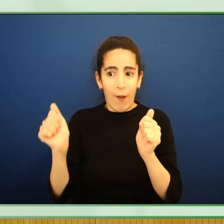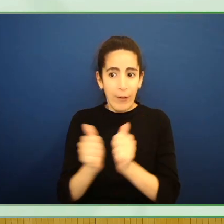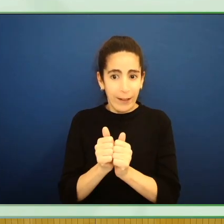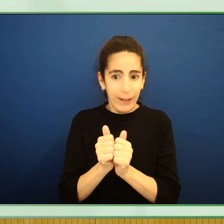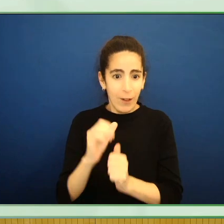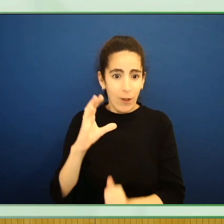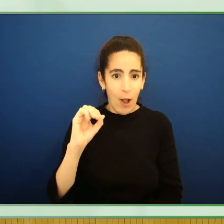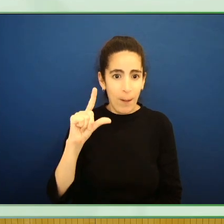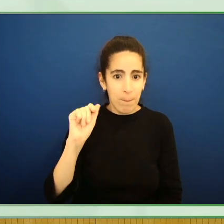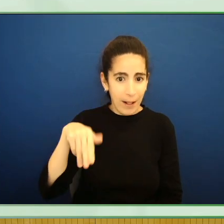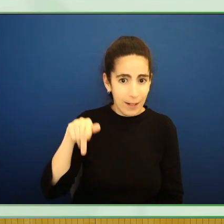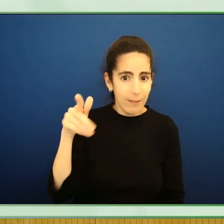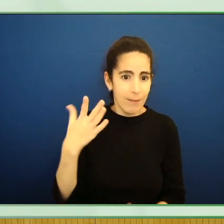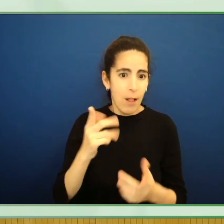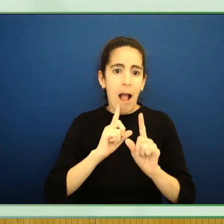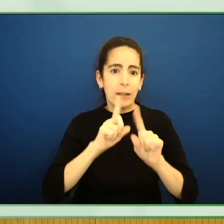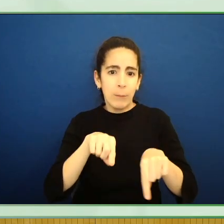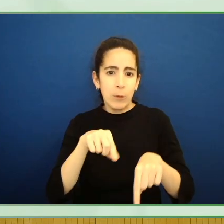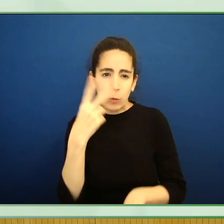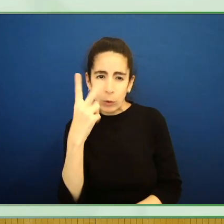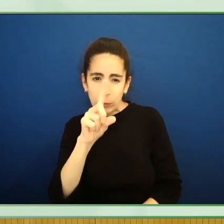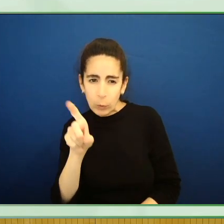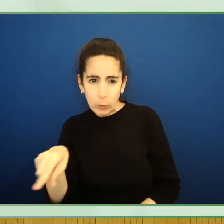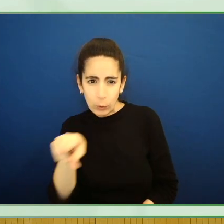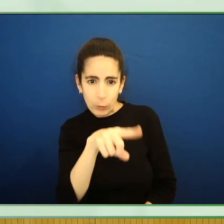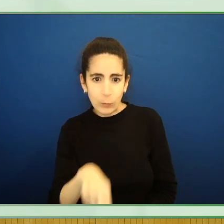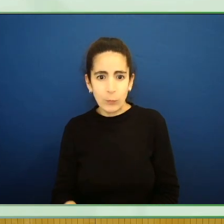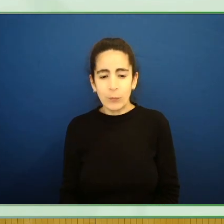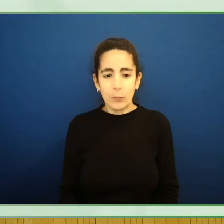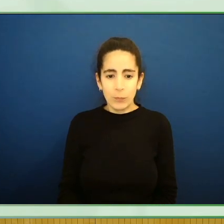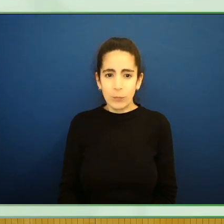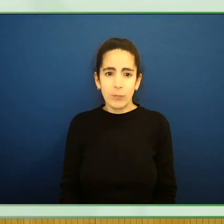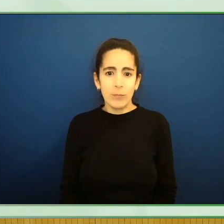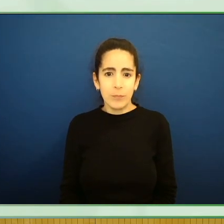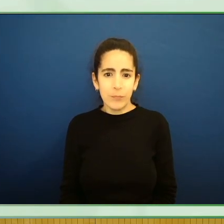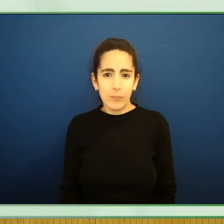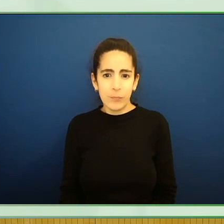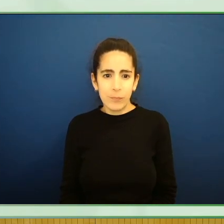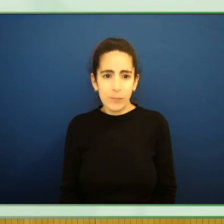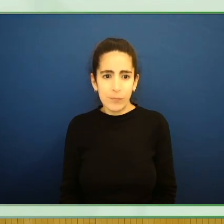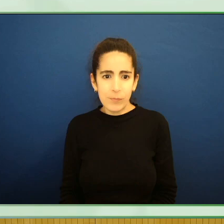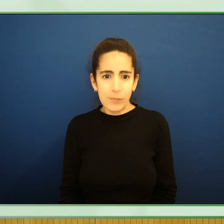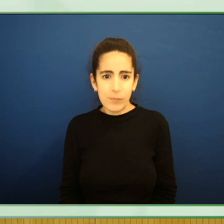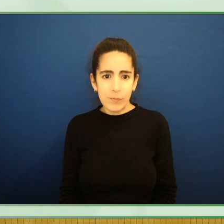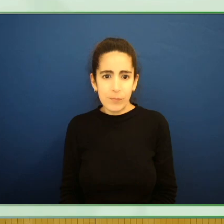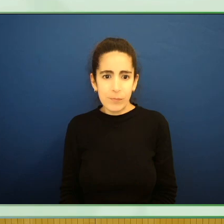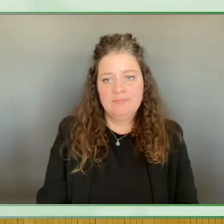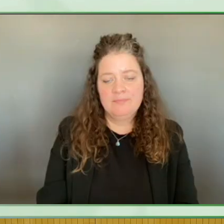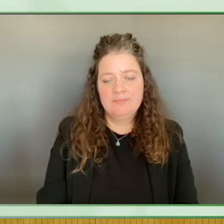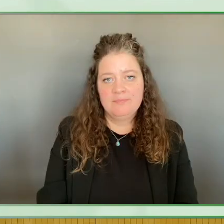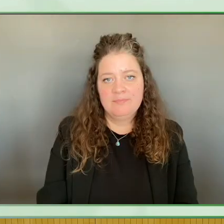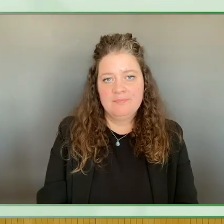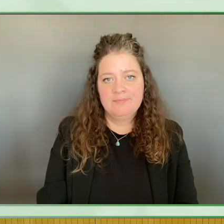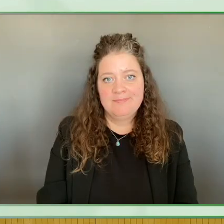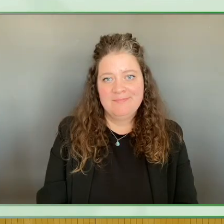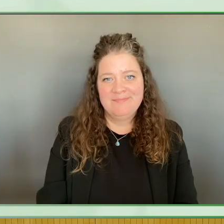to read out the questions, he'll answer two, and then I'll have you guys jump in